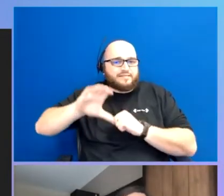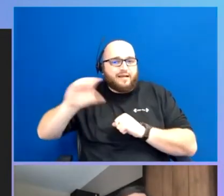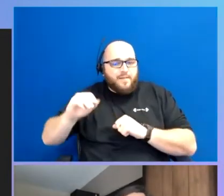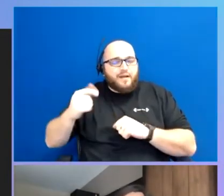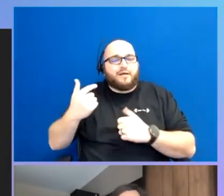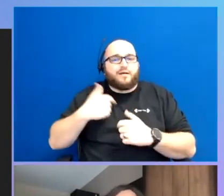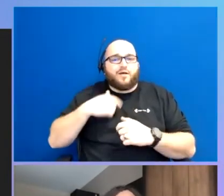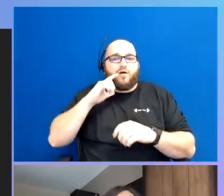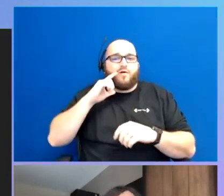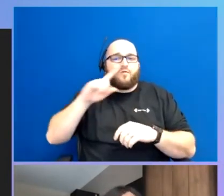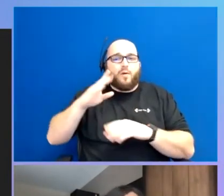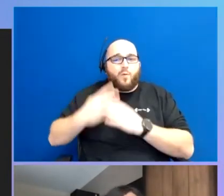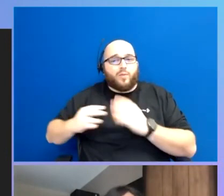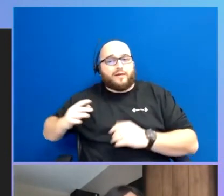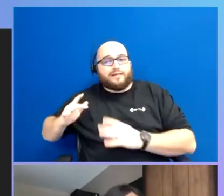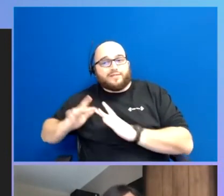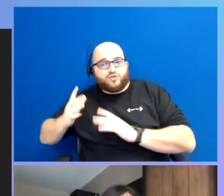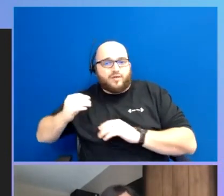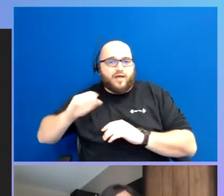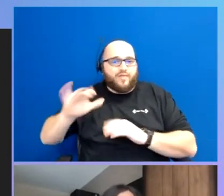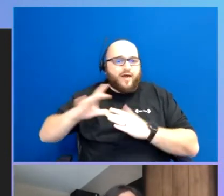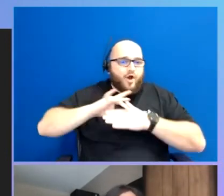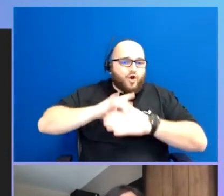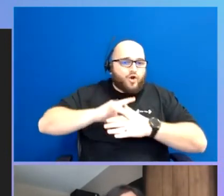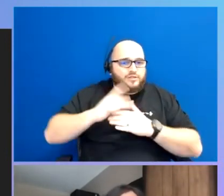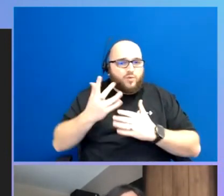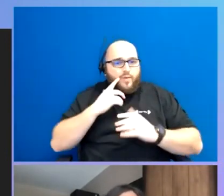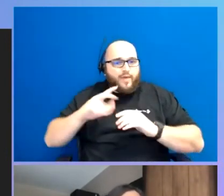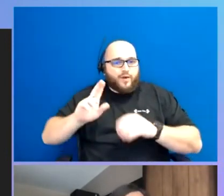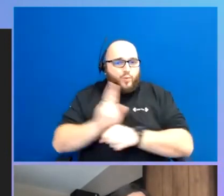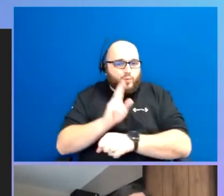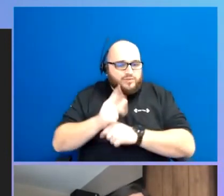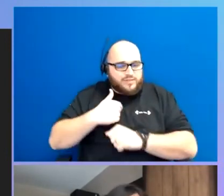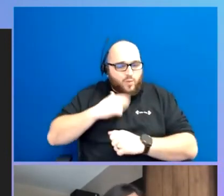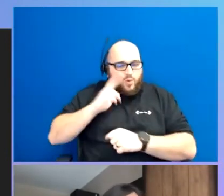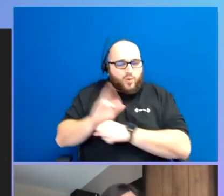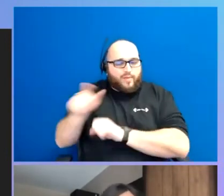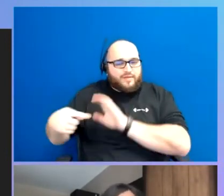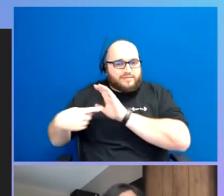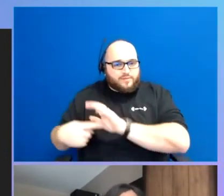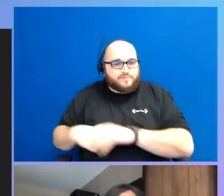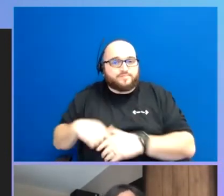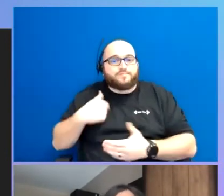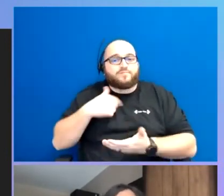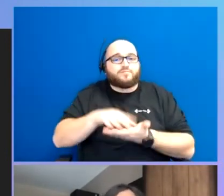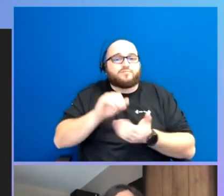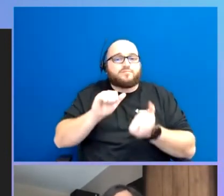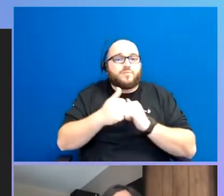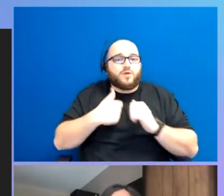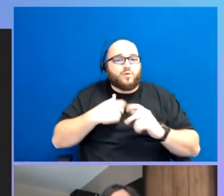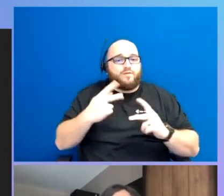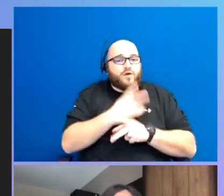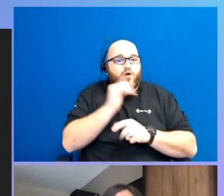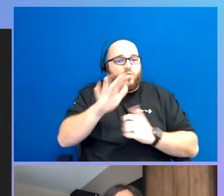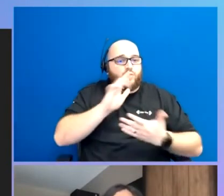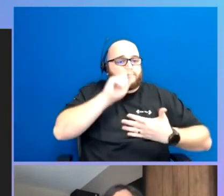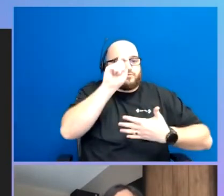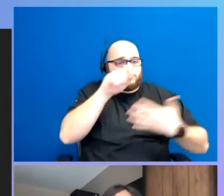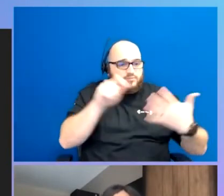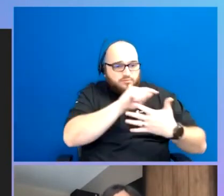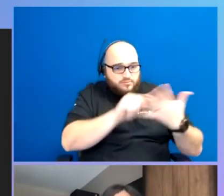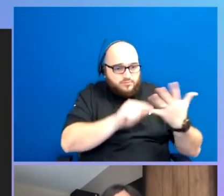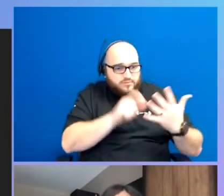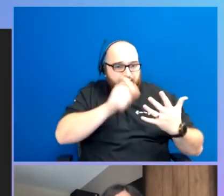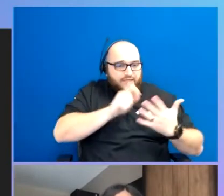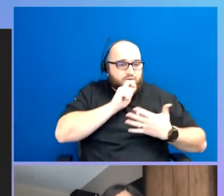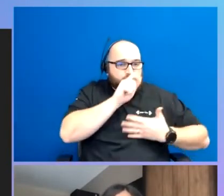on both the digital side and the content aspect of it as well. We'll learn how to benchmark accessibility and then a little bit more about what